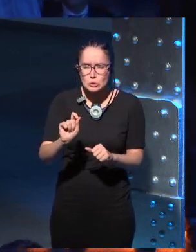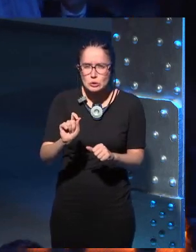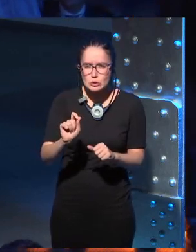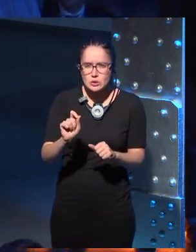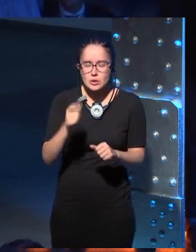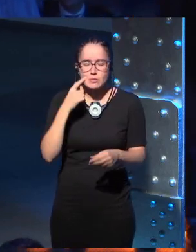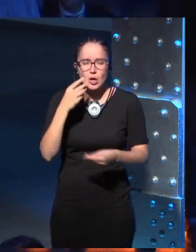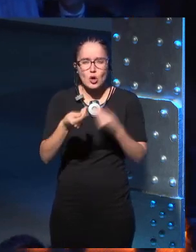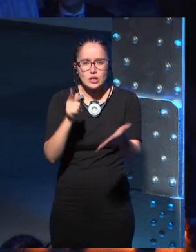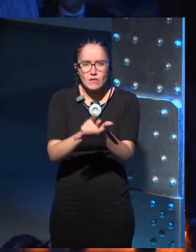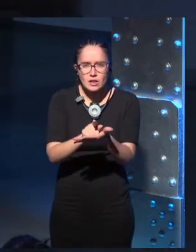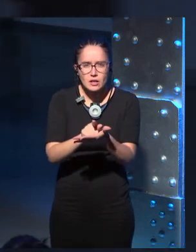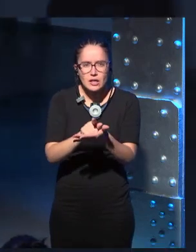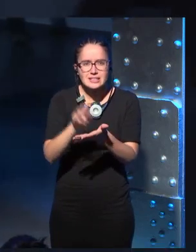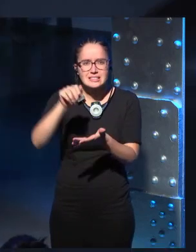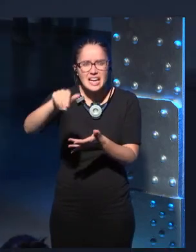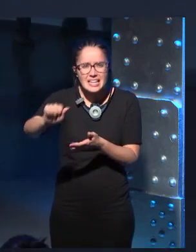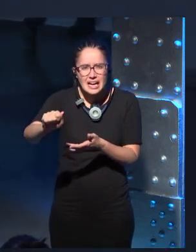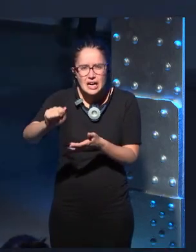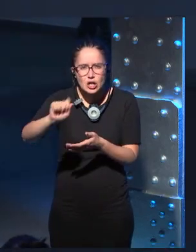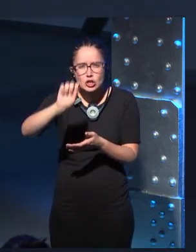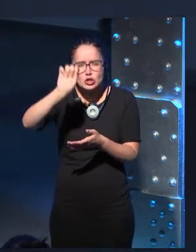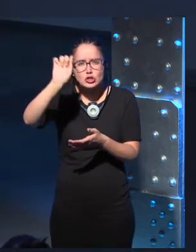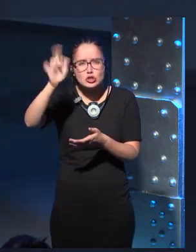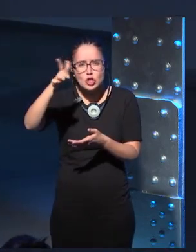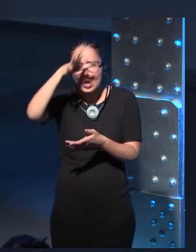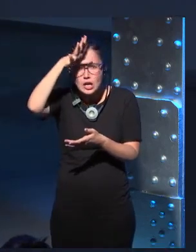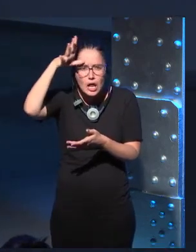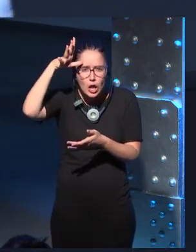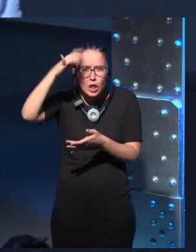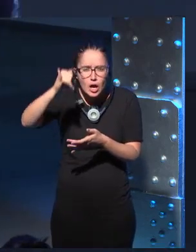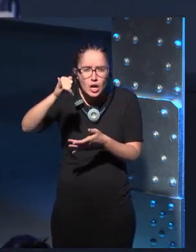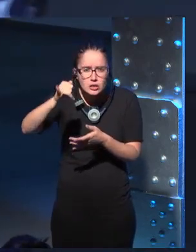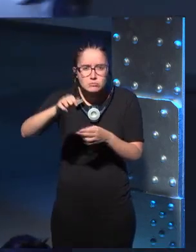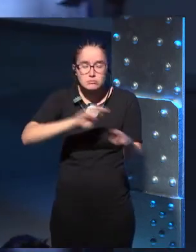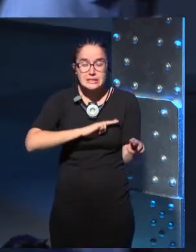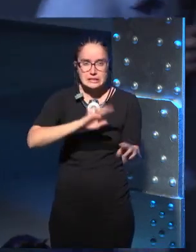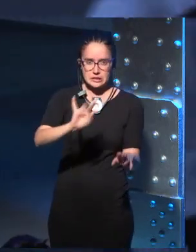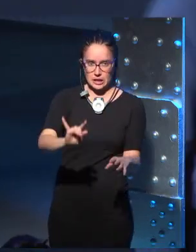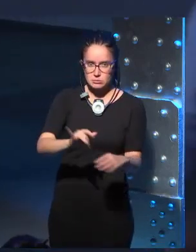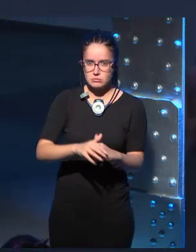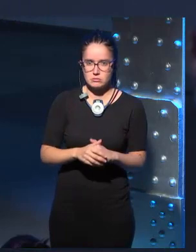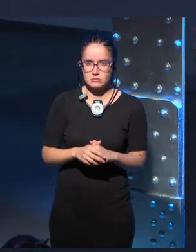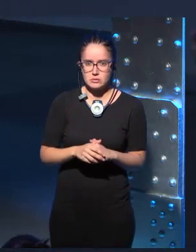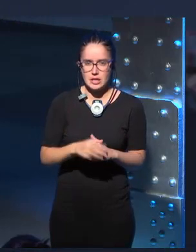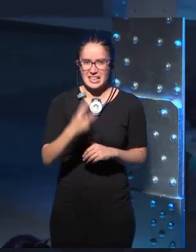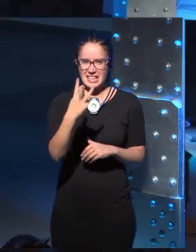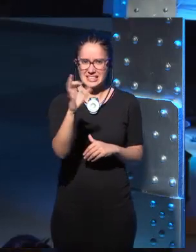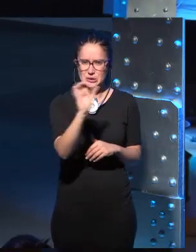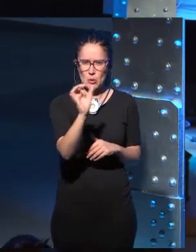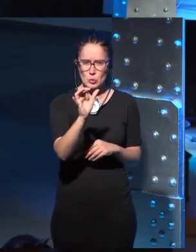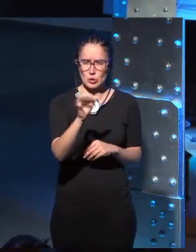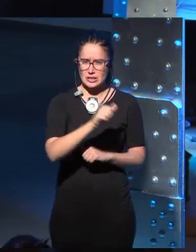Let's do it again. Tanya, is it hot on the Sun? Yeah. 3 seconds you